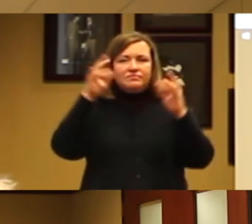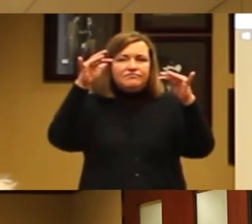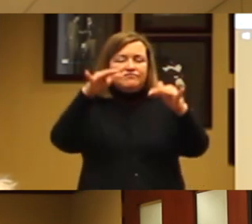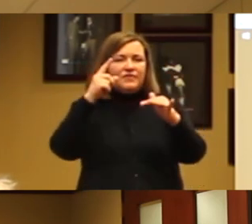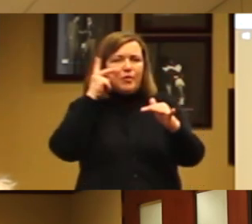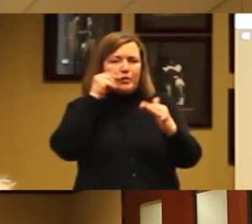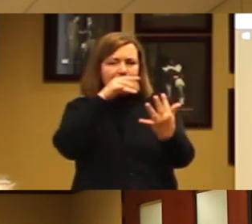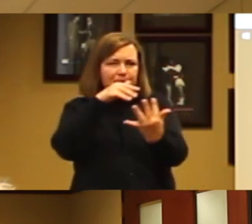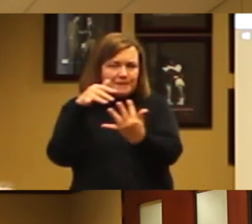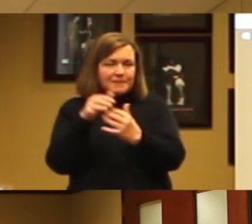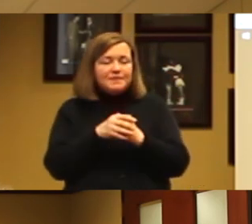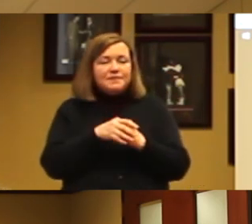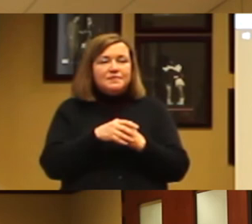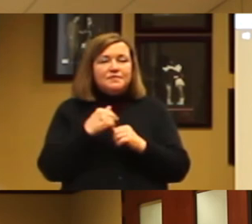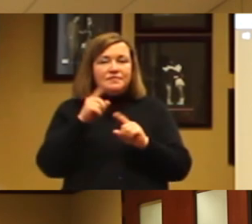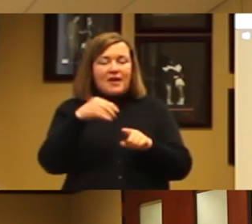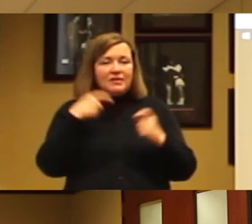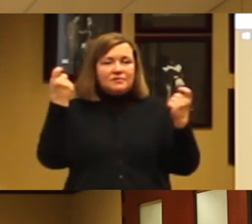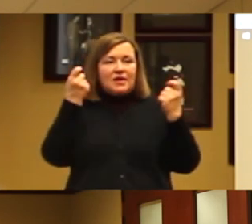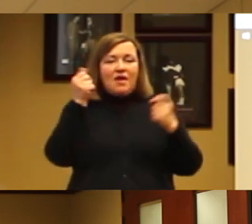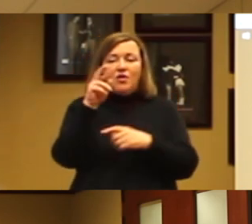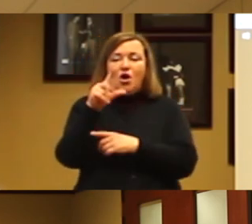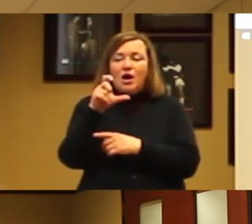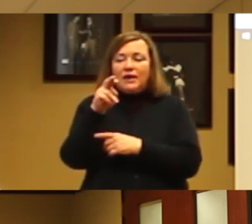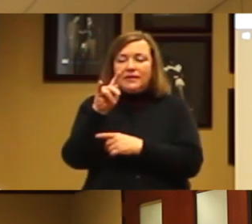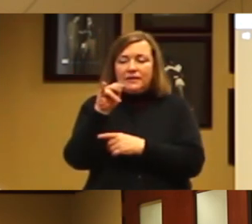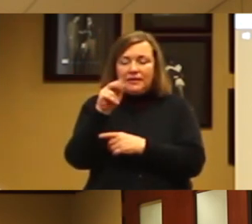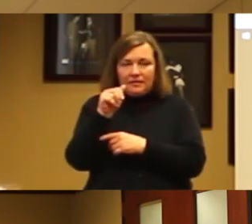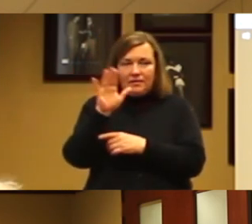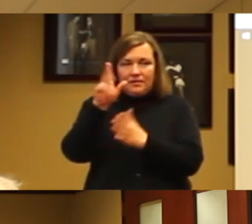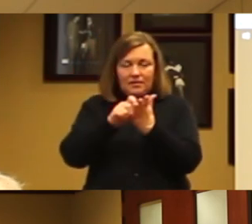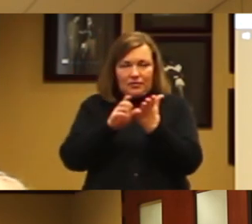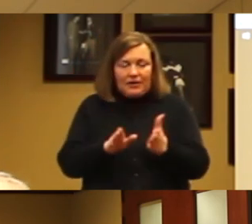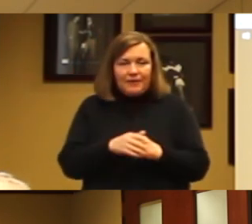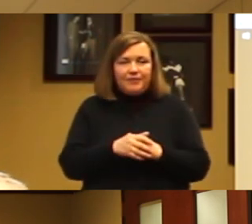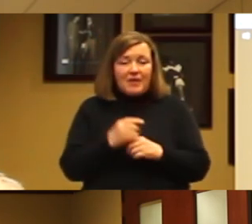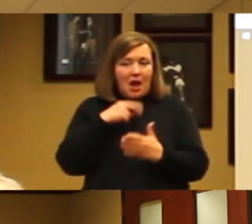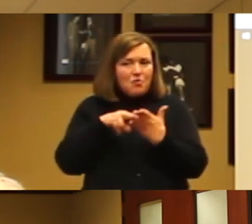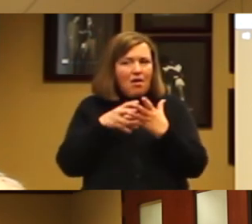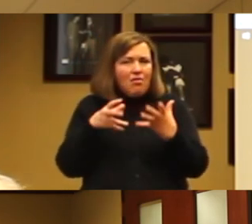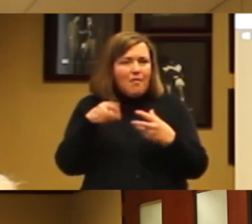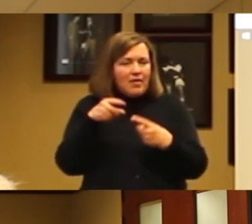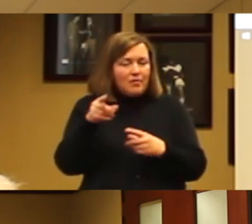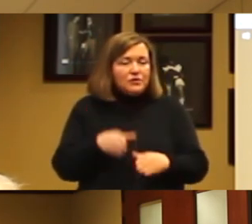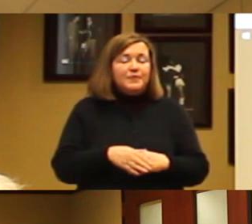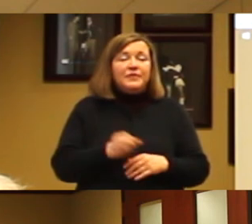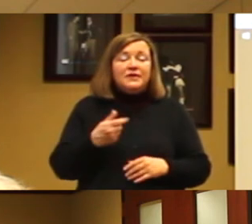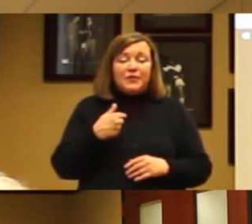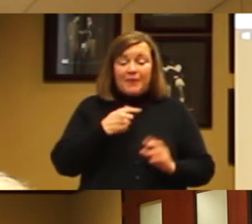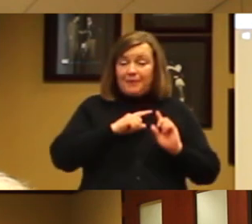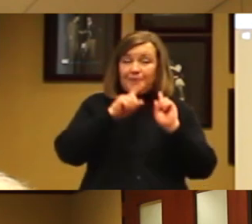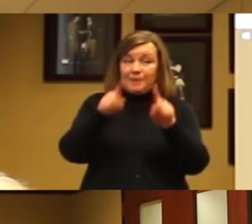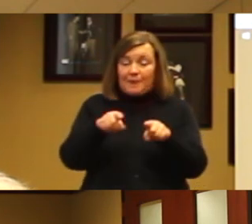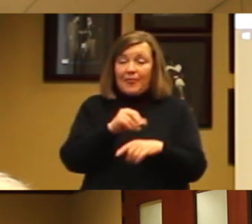attend a great celebration of an Argentine writer on whom I had written a lot. And so I went, and